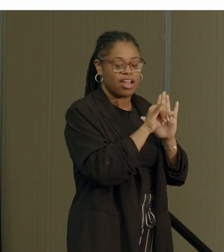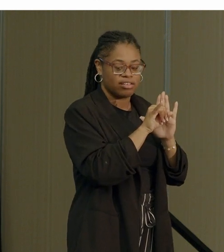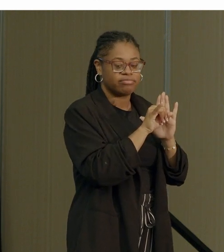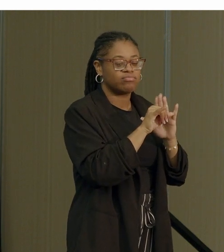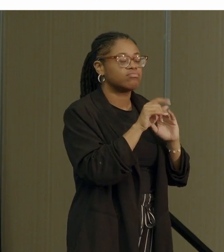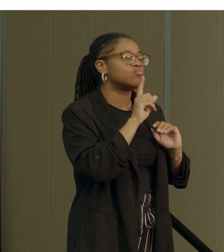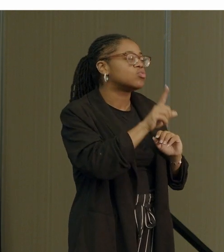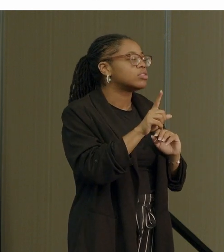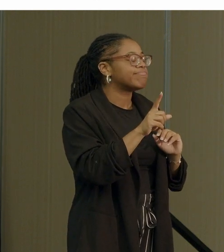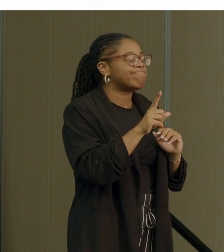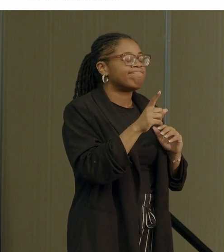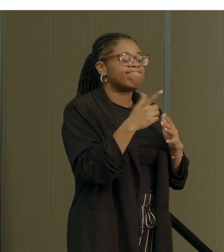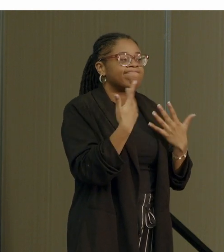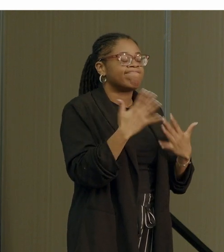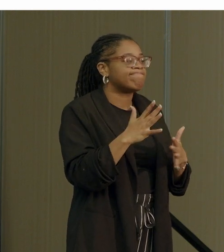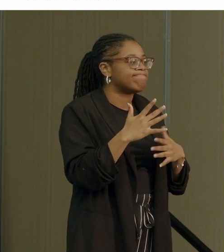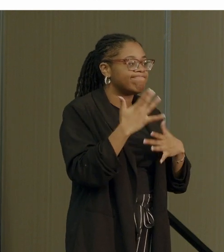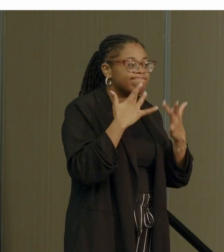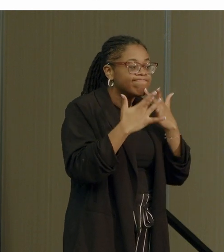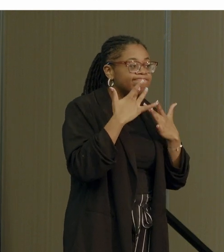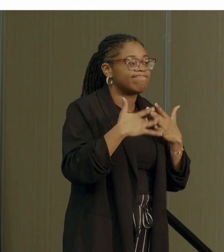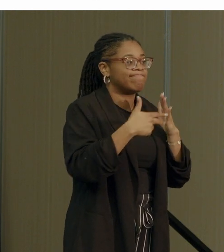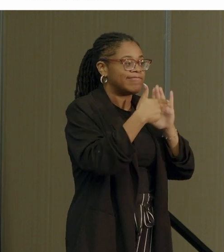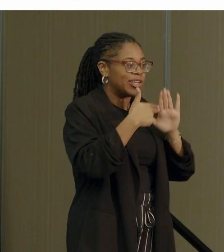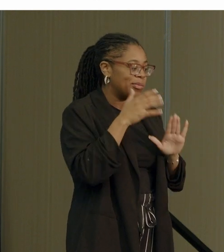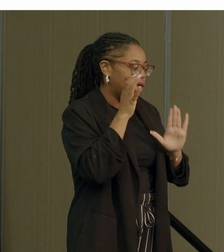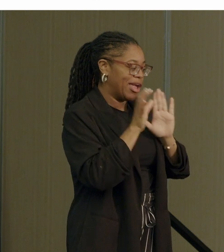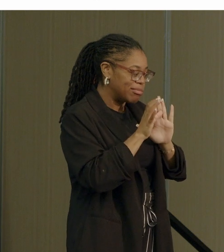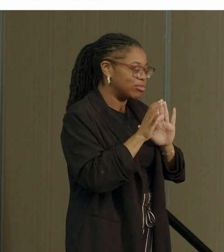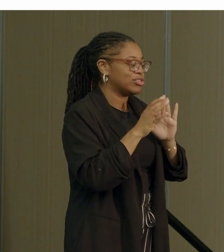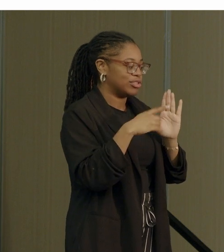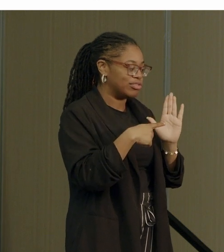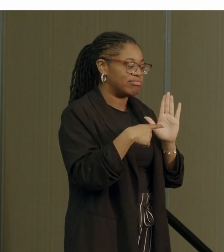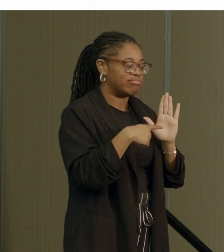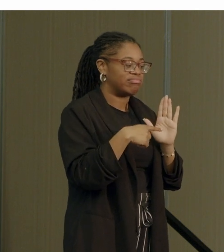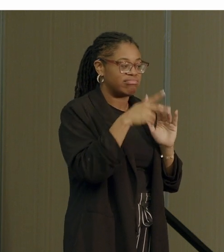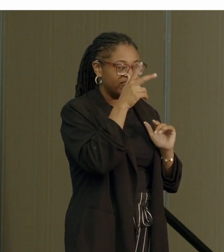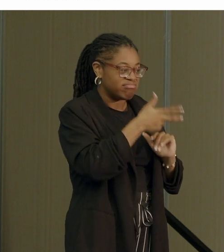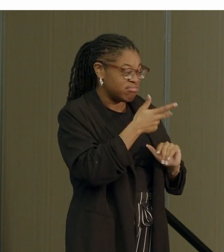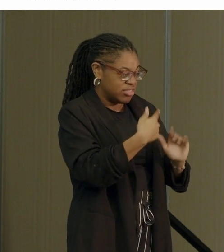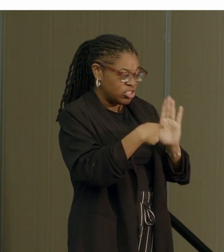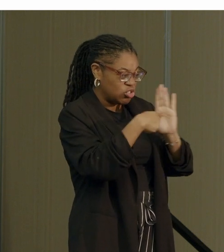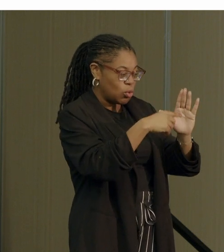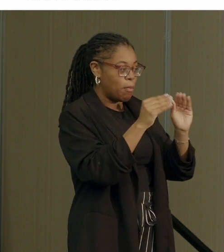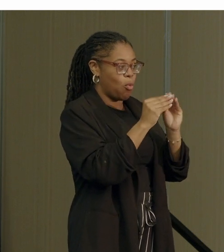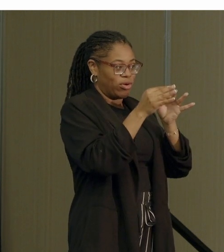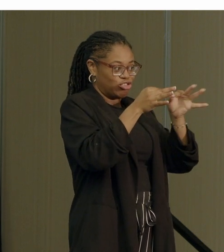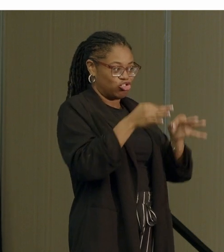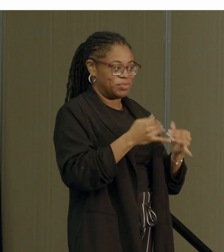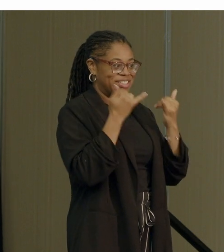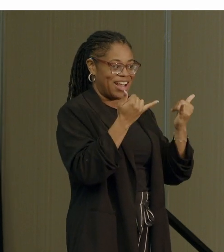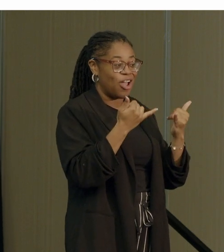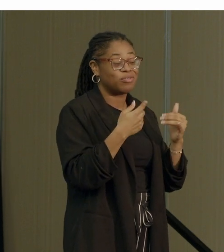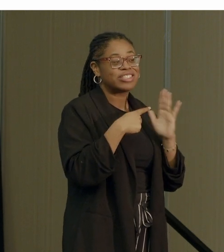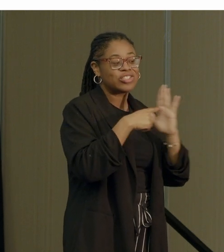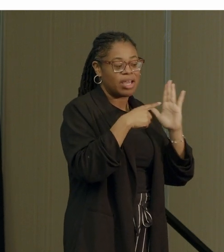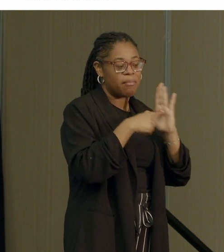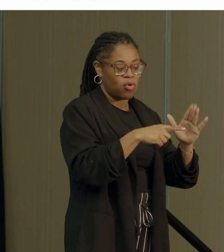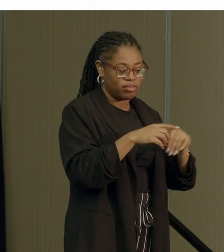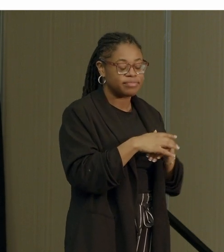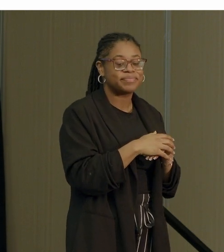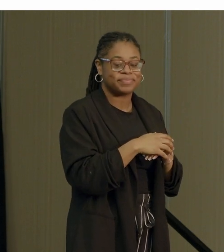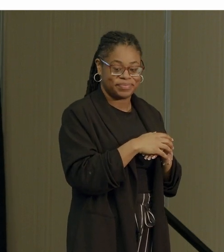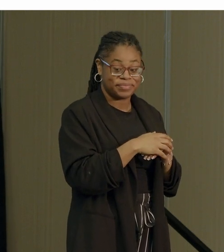poorly labeled images and generated descriptions for them. So here's an example of